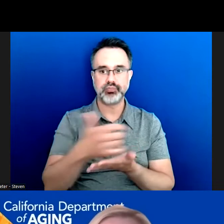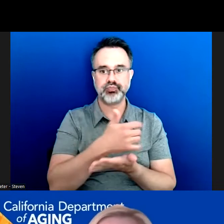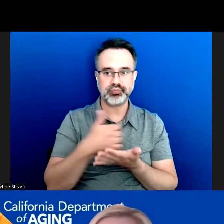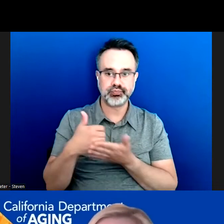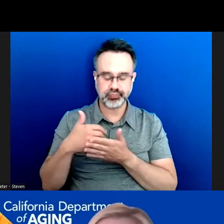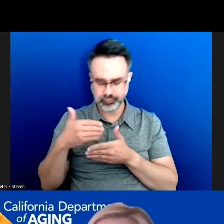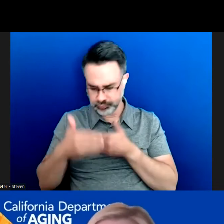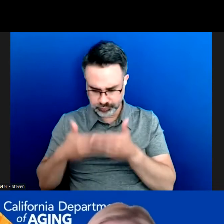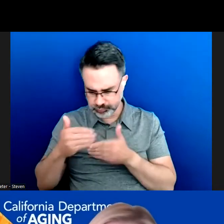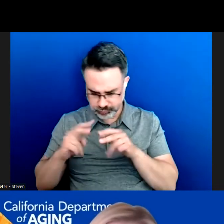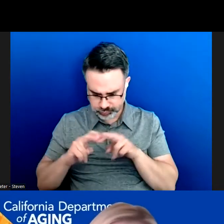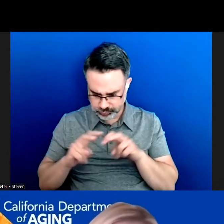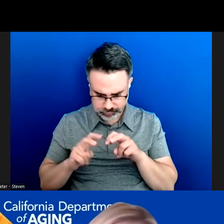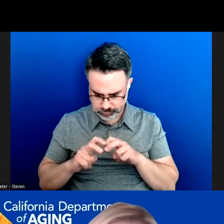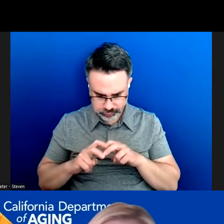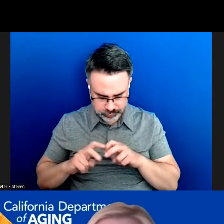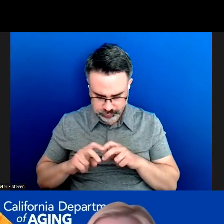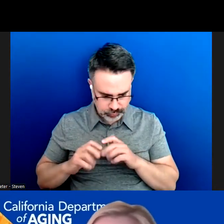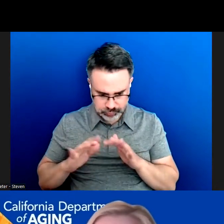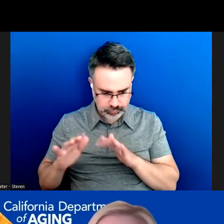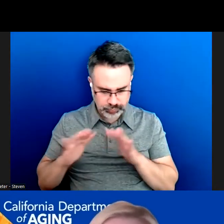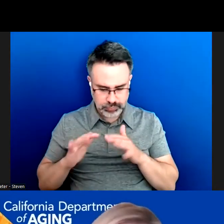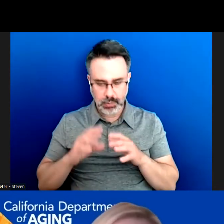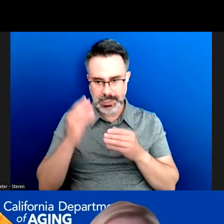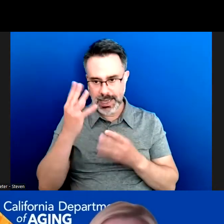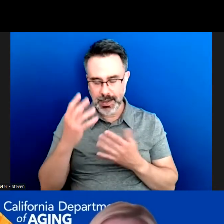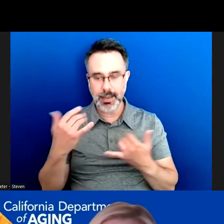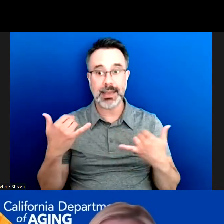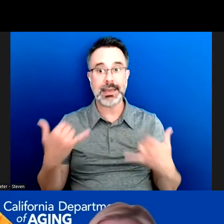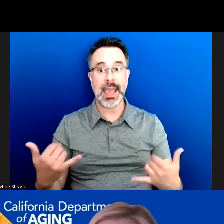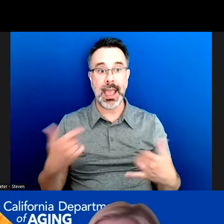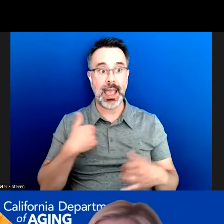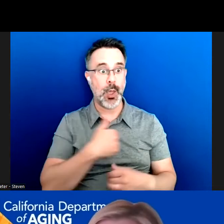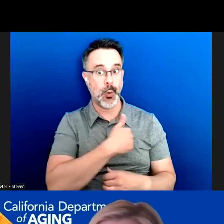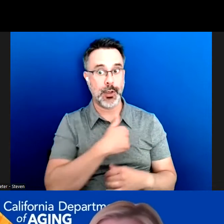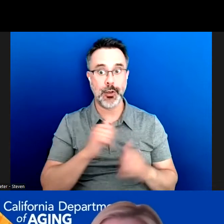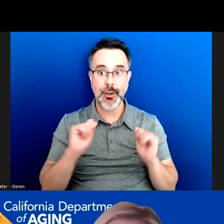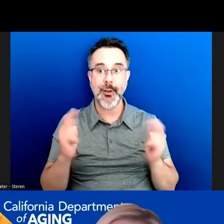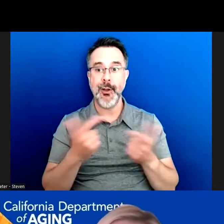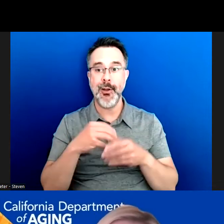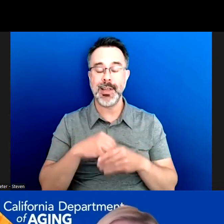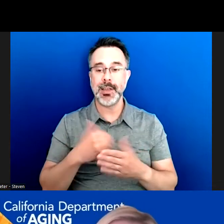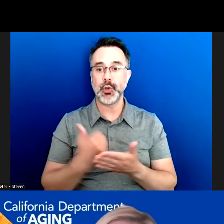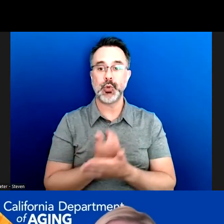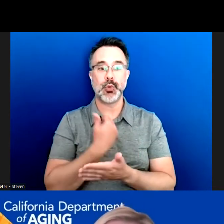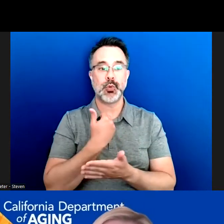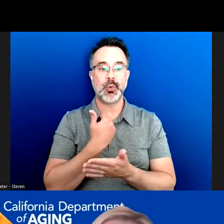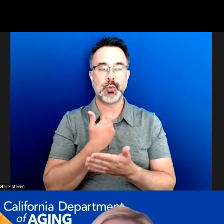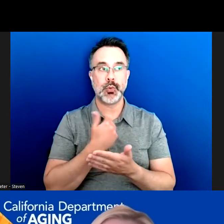we find ourselves, all of us, at a new launching point, at our next launching